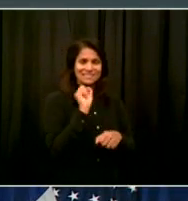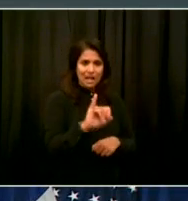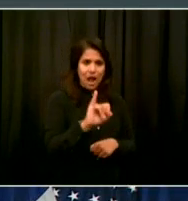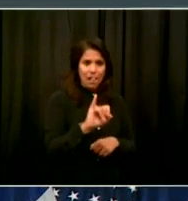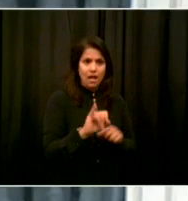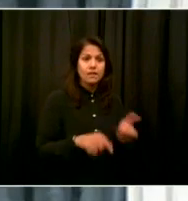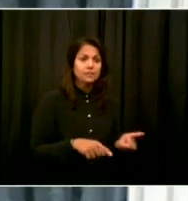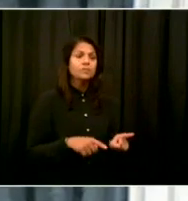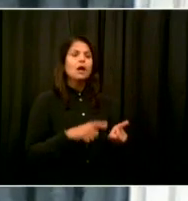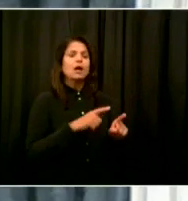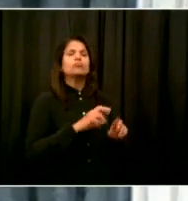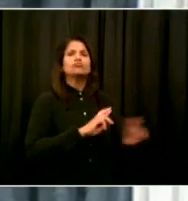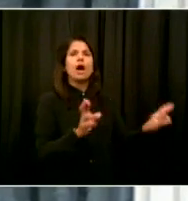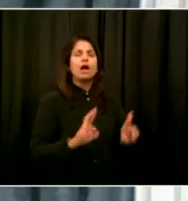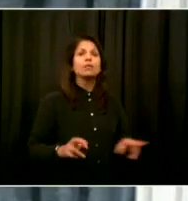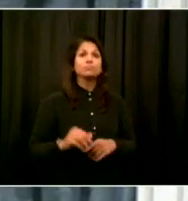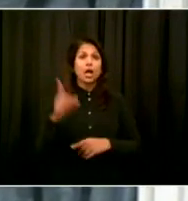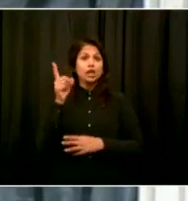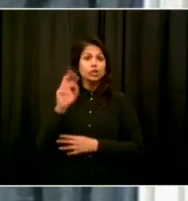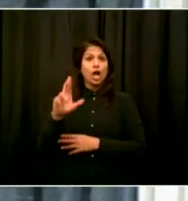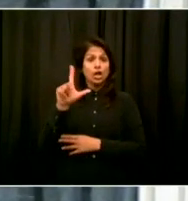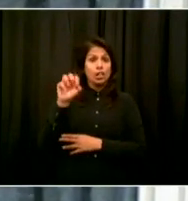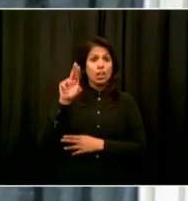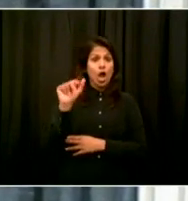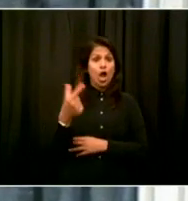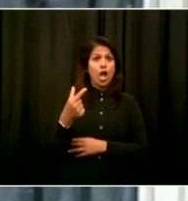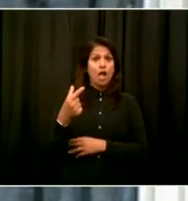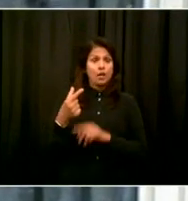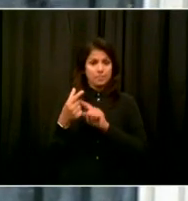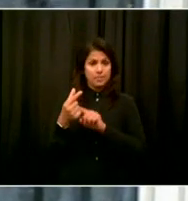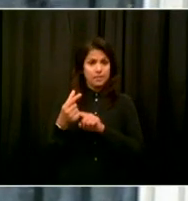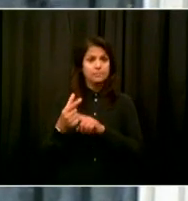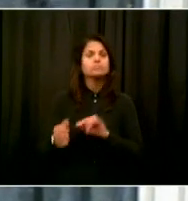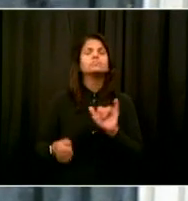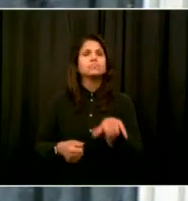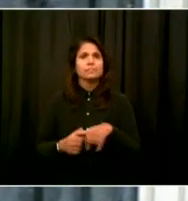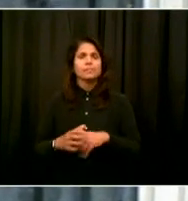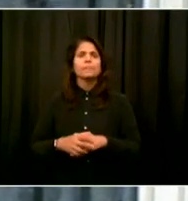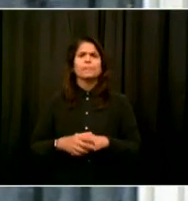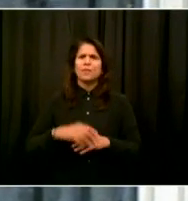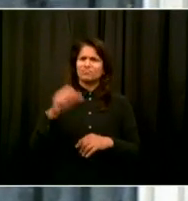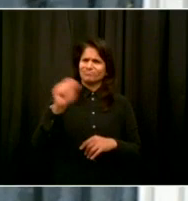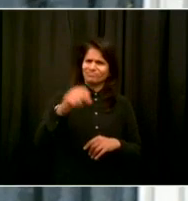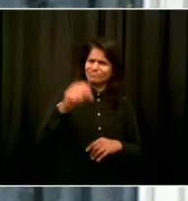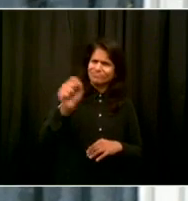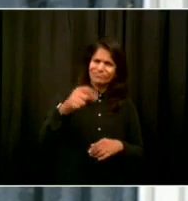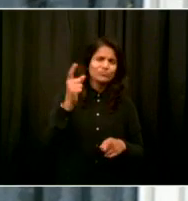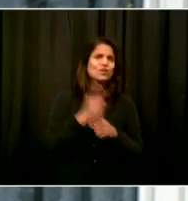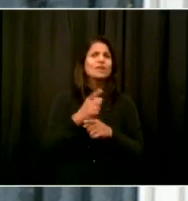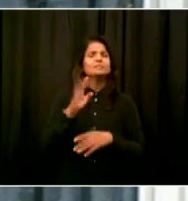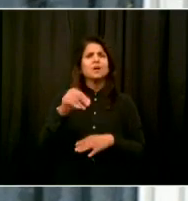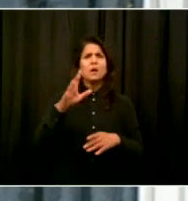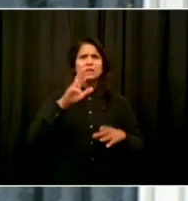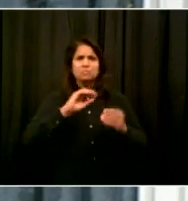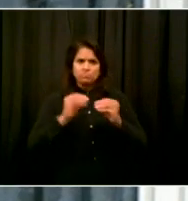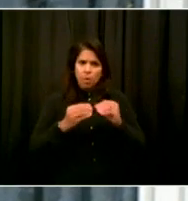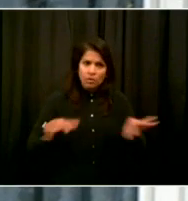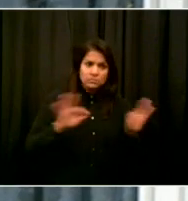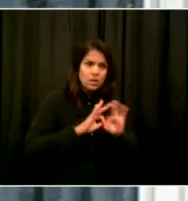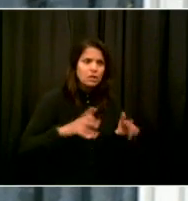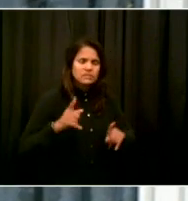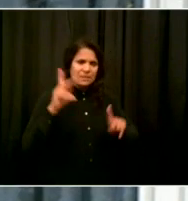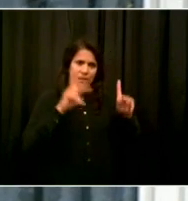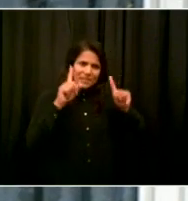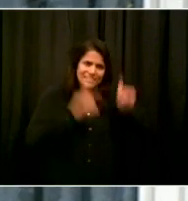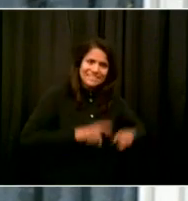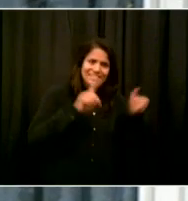test as many people as possible. Testing is our line of sight into the fight against the coronavirus, and every single New Yorker, every single Staten